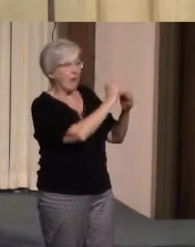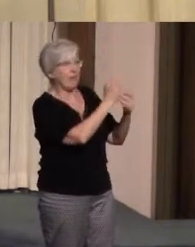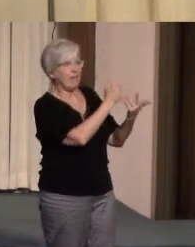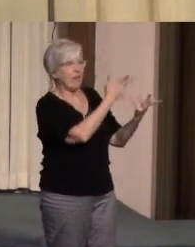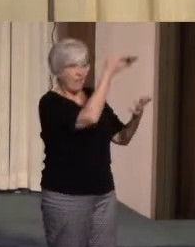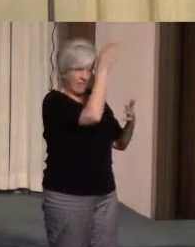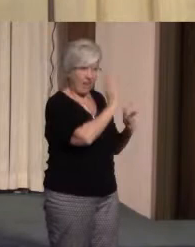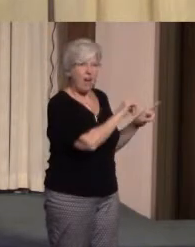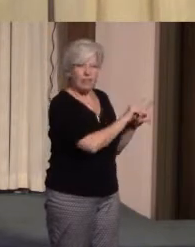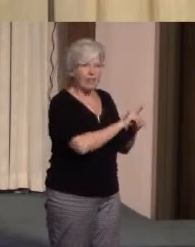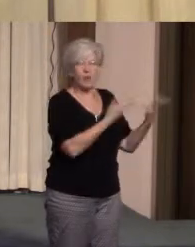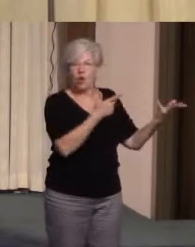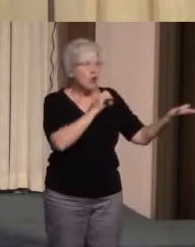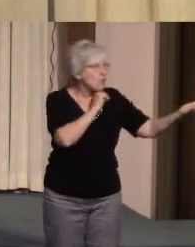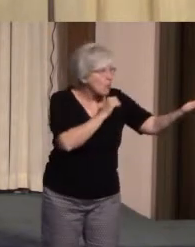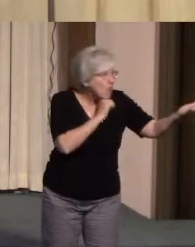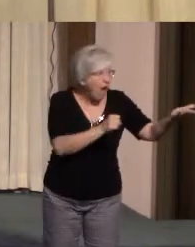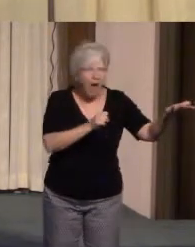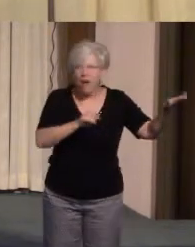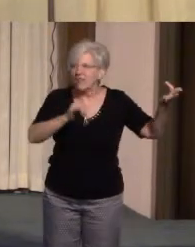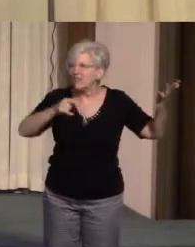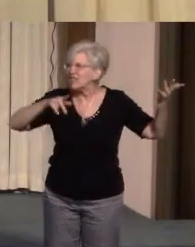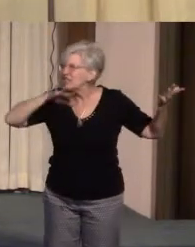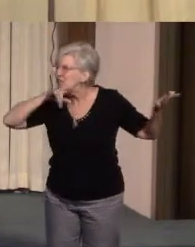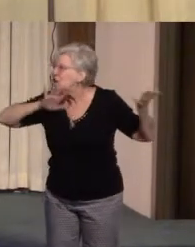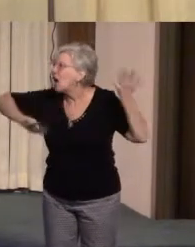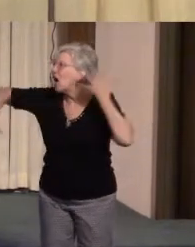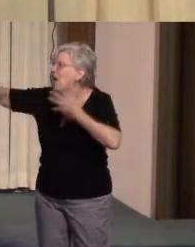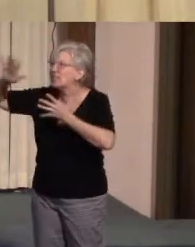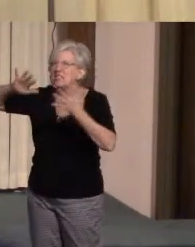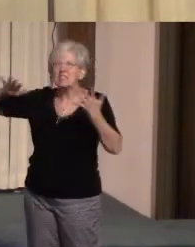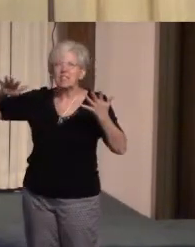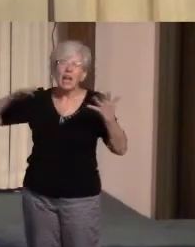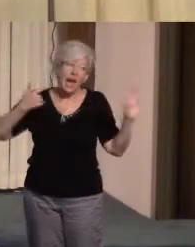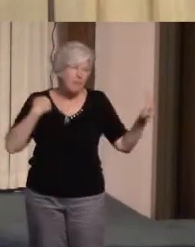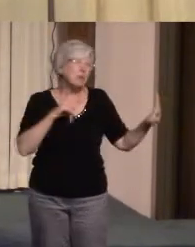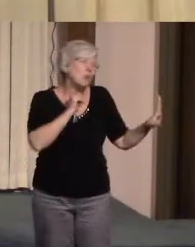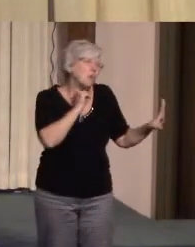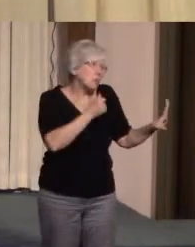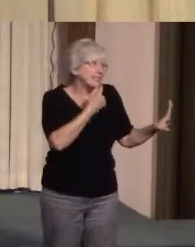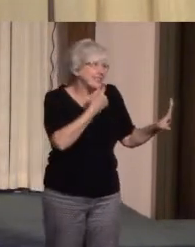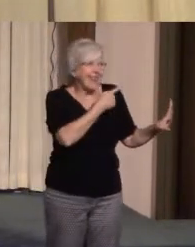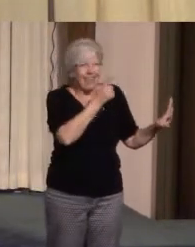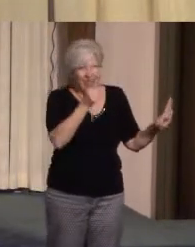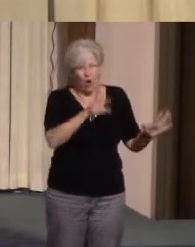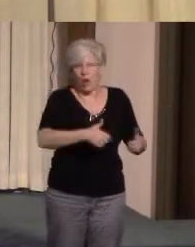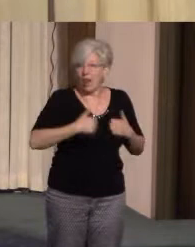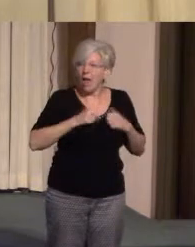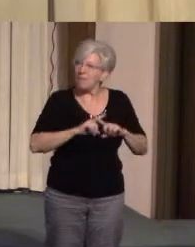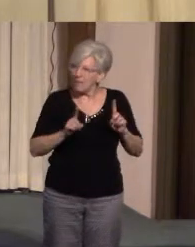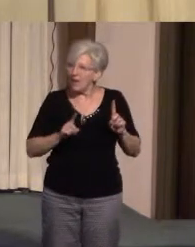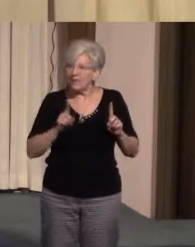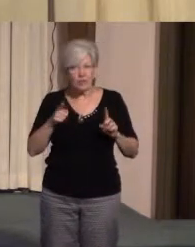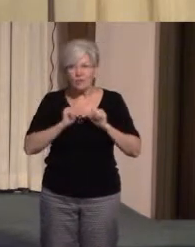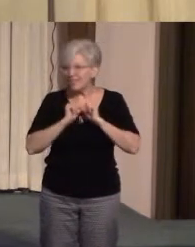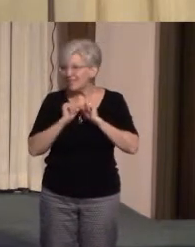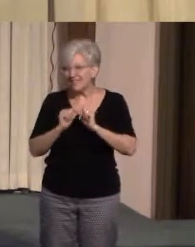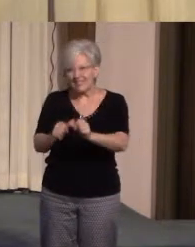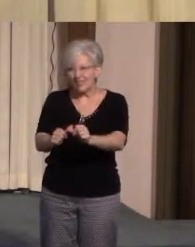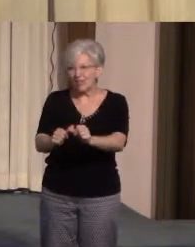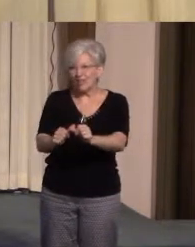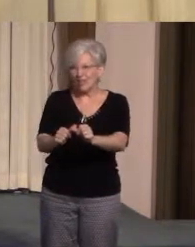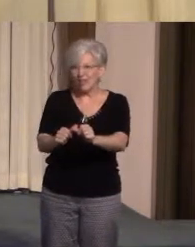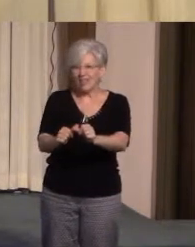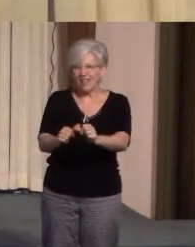the rocks and the dust that's floating around out in outer space. We wouldn't say that those things are alive, but